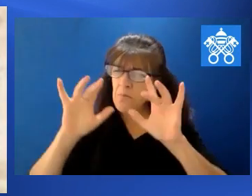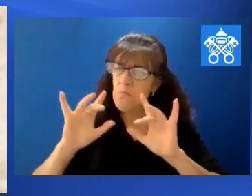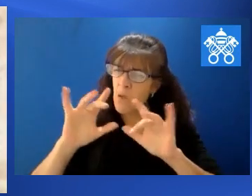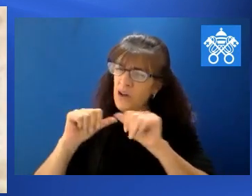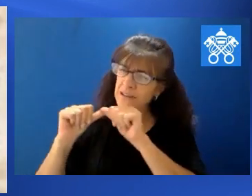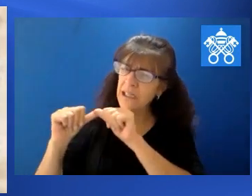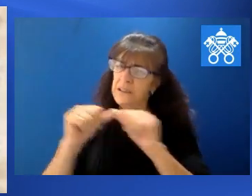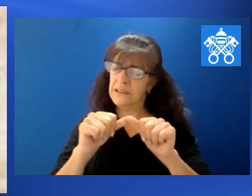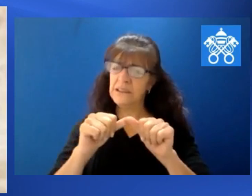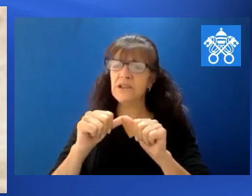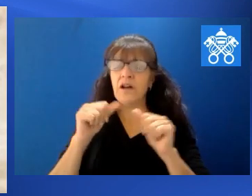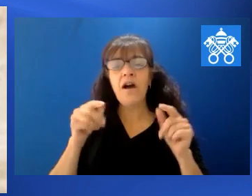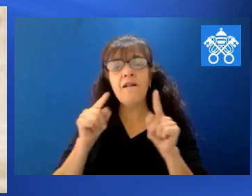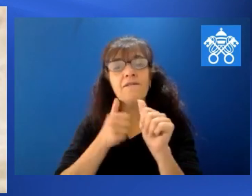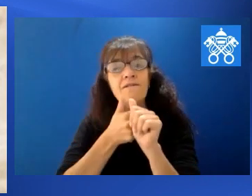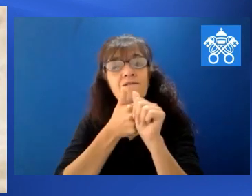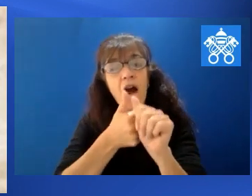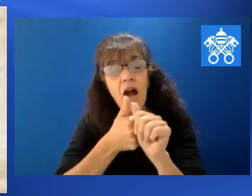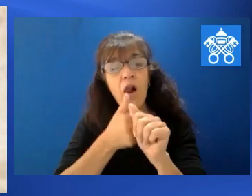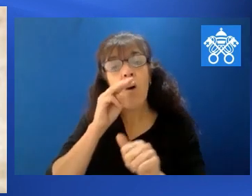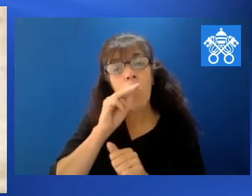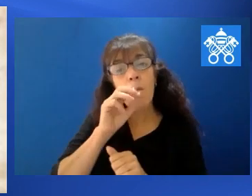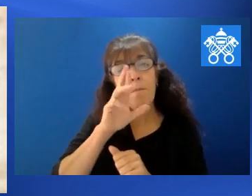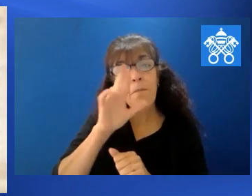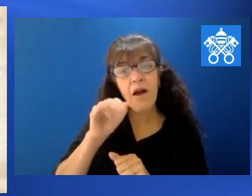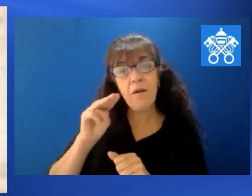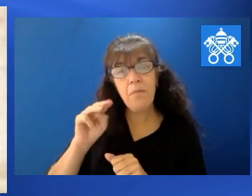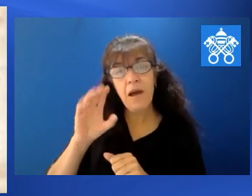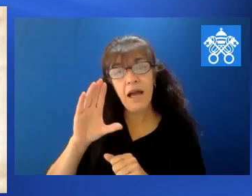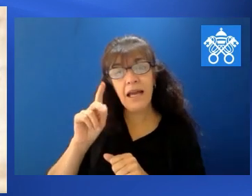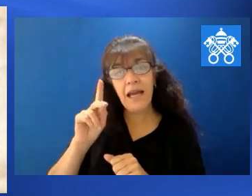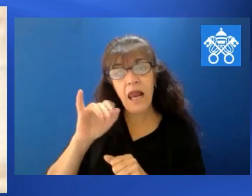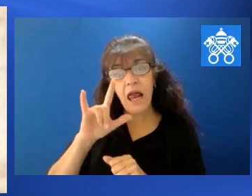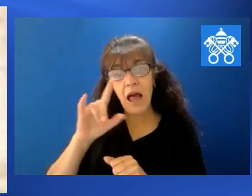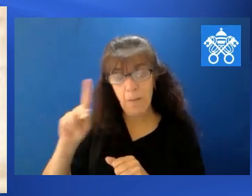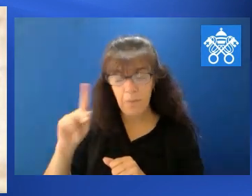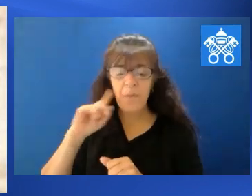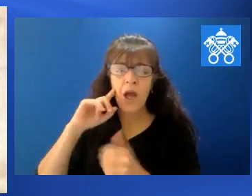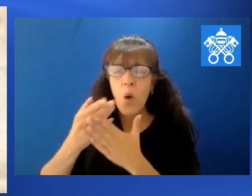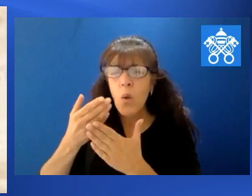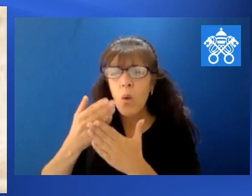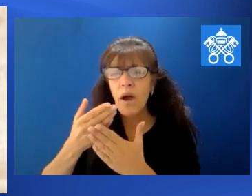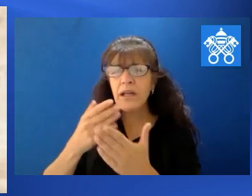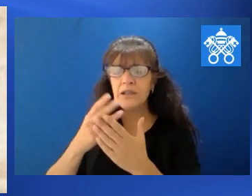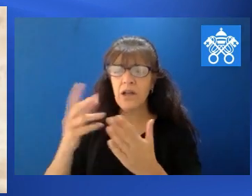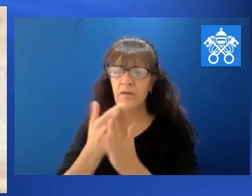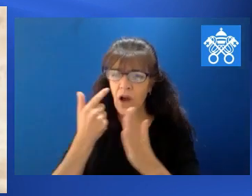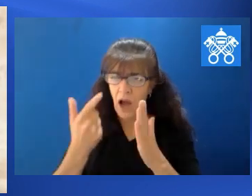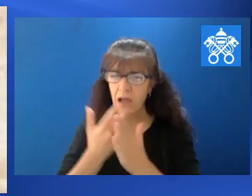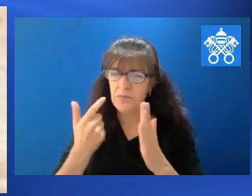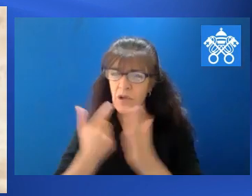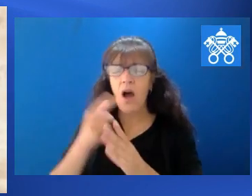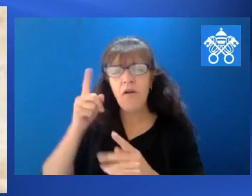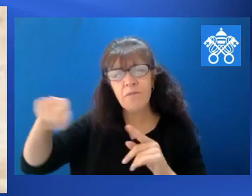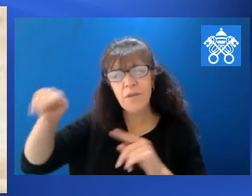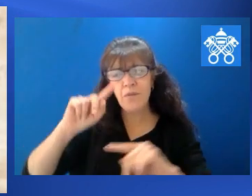Mary Macilloch, be a concrete witness of the gospel to those who suffer from poverty and war in Ukraine. I bless you, he said,